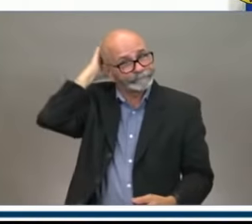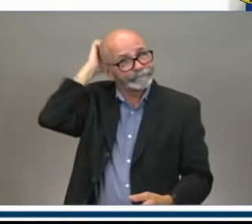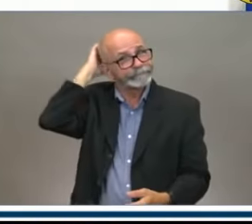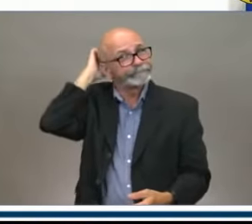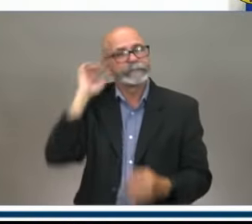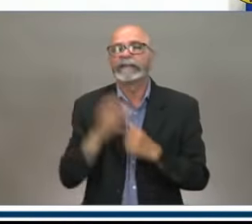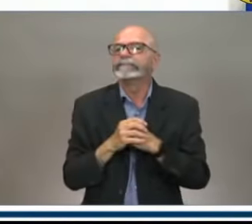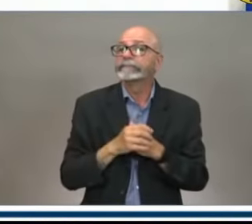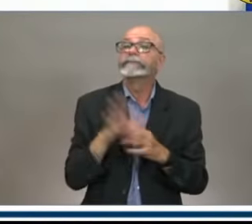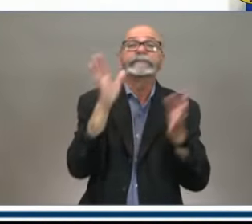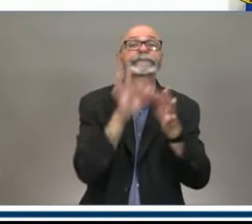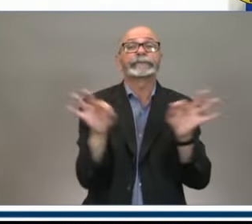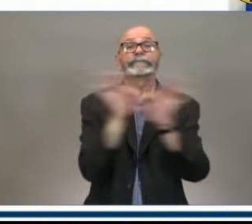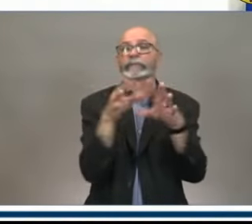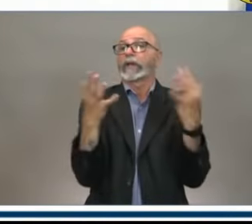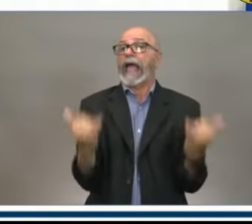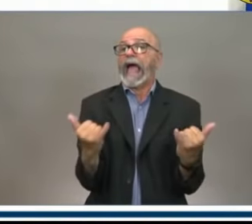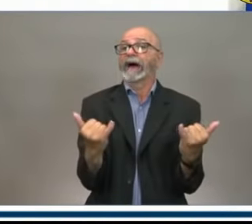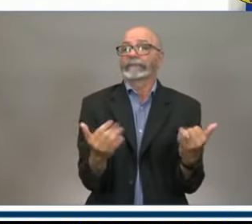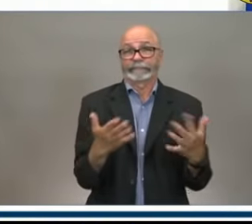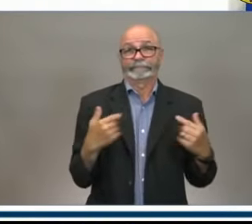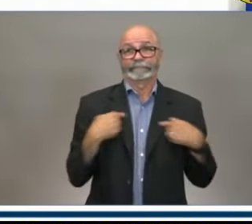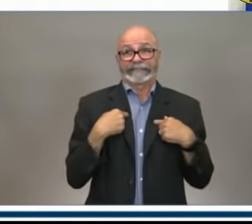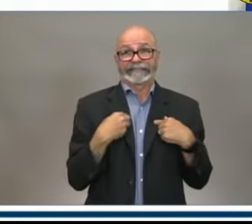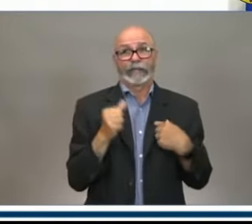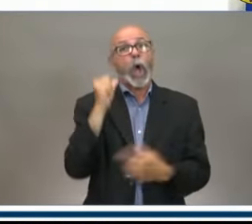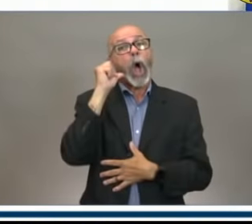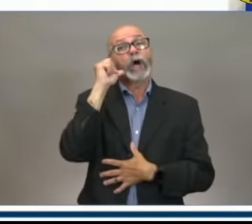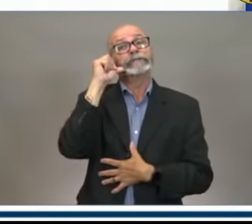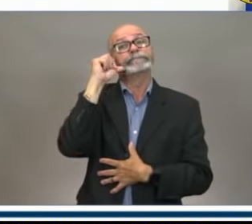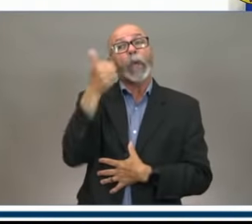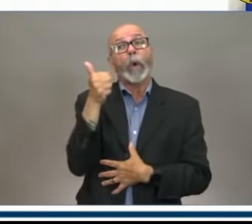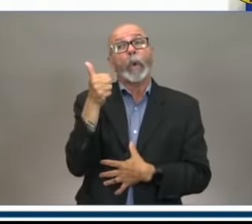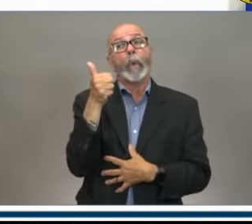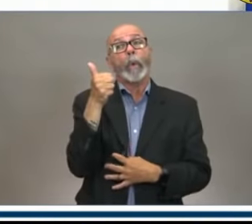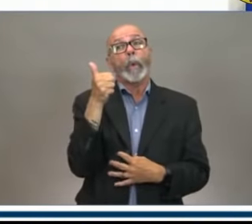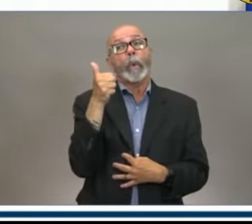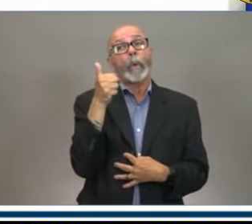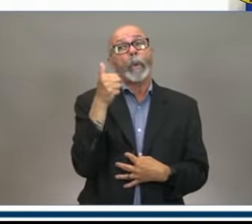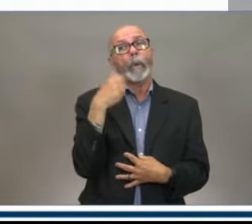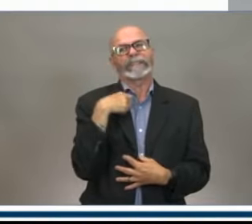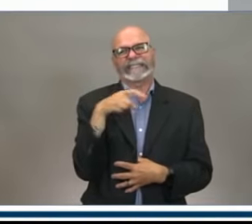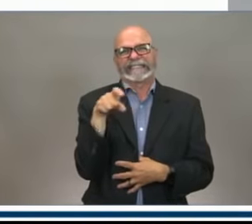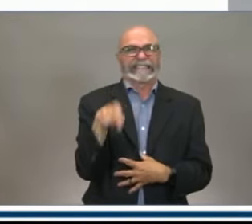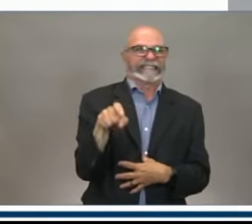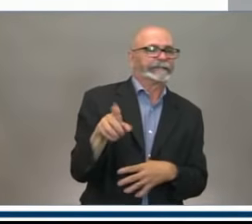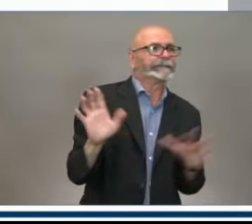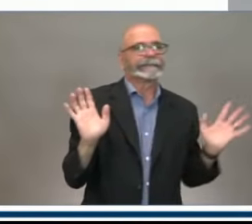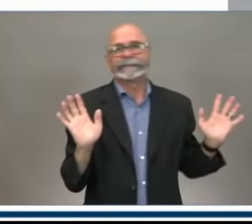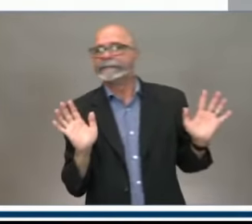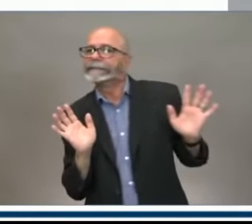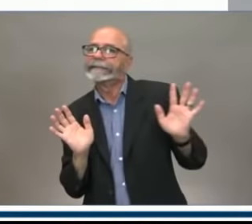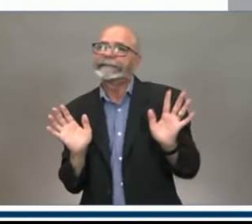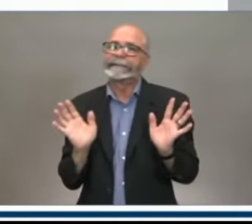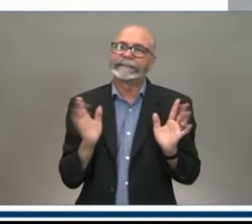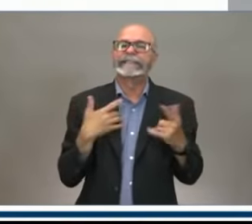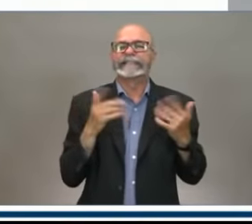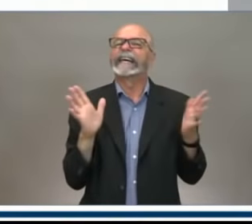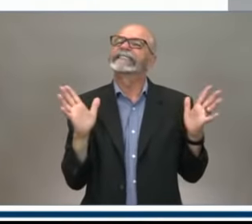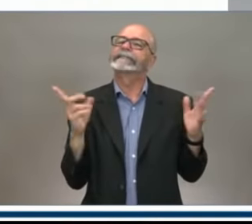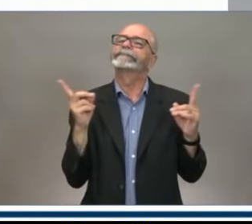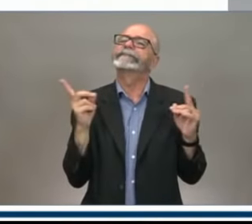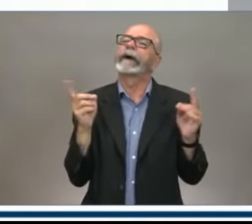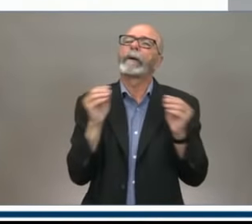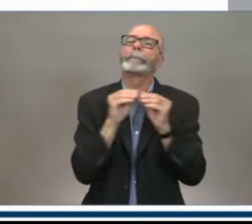Nova Scotians know I have to go tomorrow. I need a relatively minor surgical procedure. I have